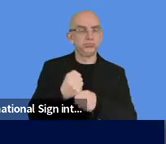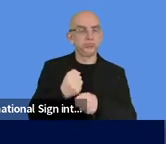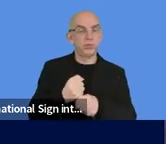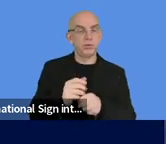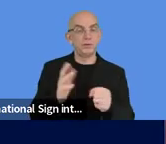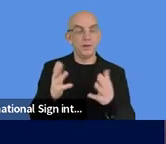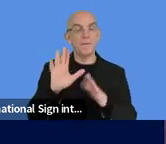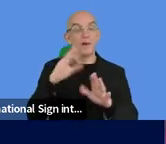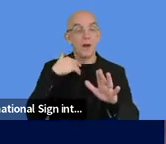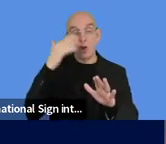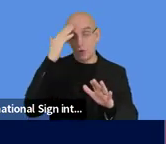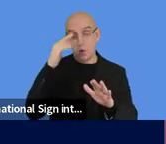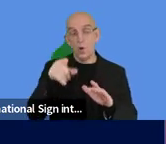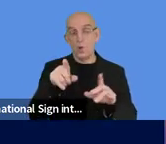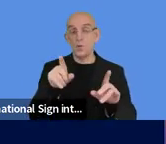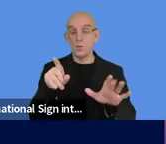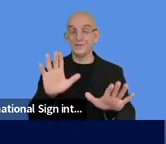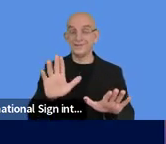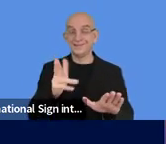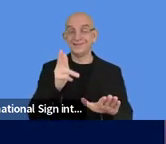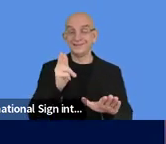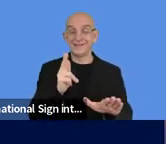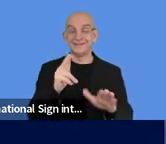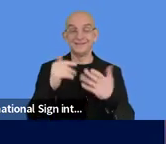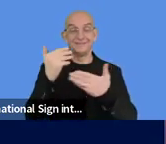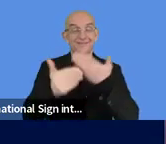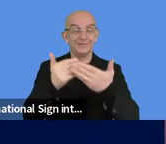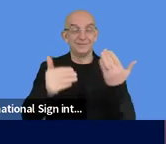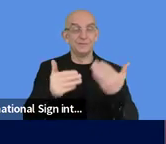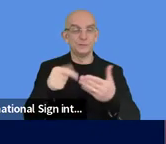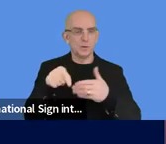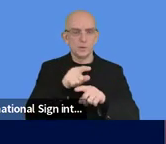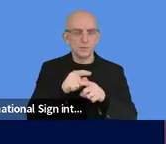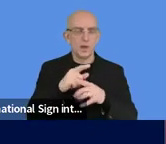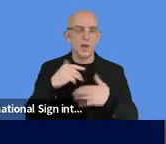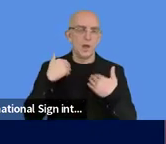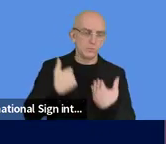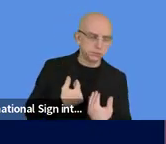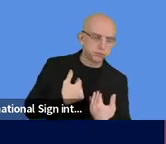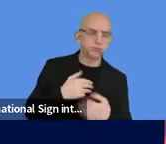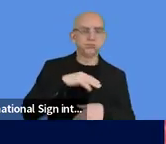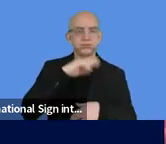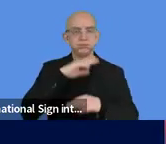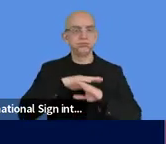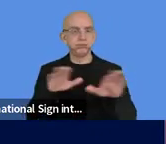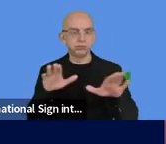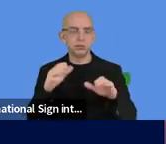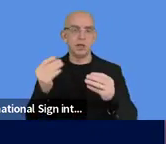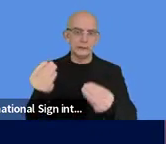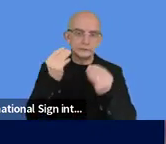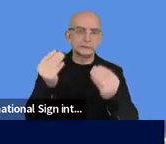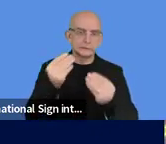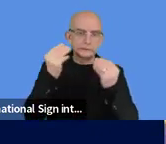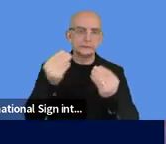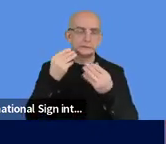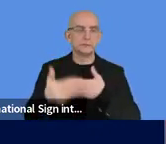do in Scaling Solutions is going to take away the fact that it's going to be challenging. But what we do is find ways in